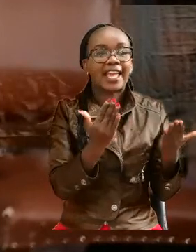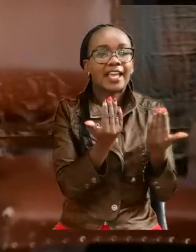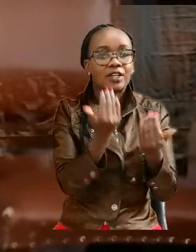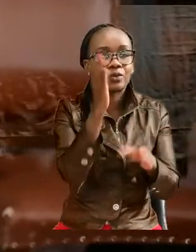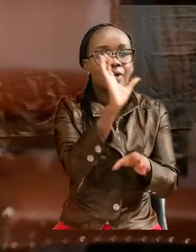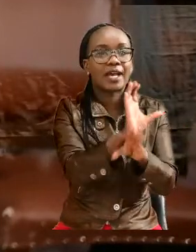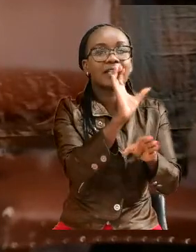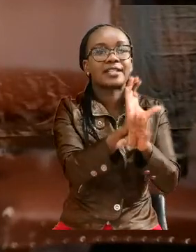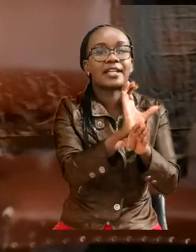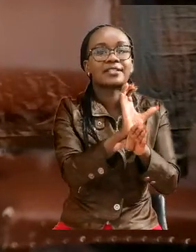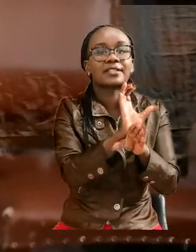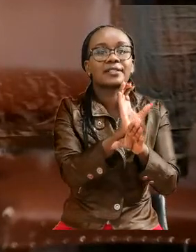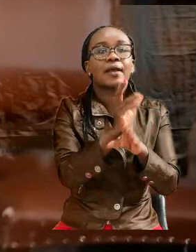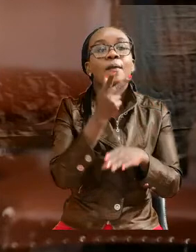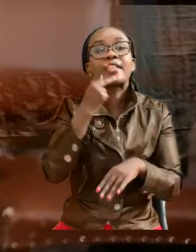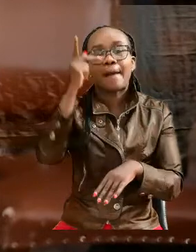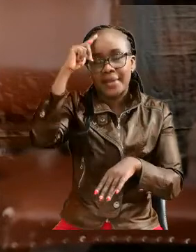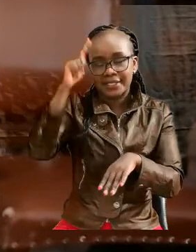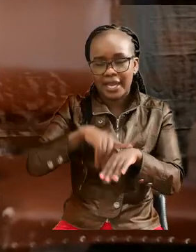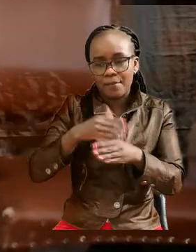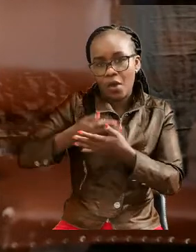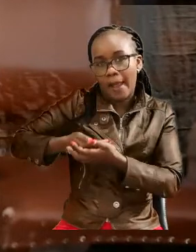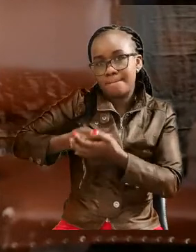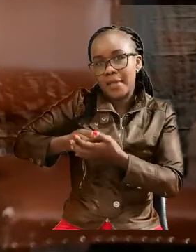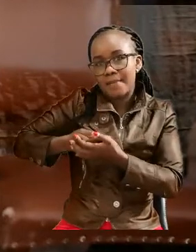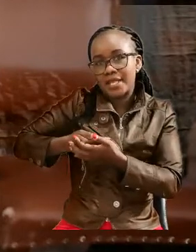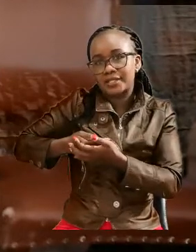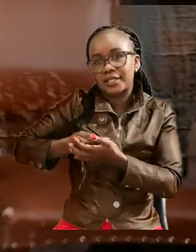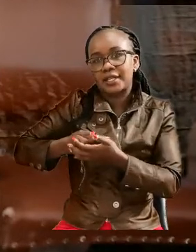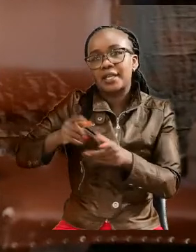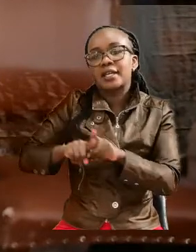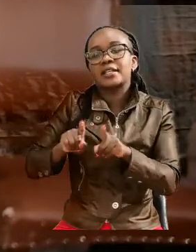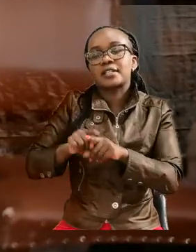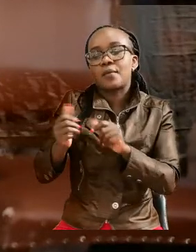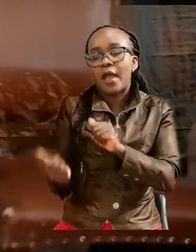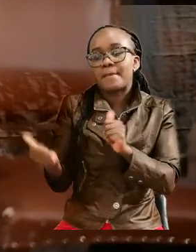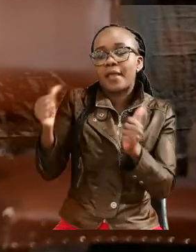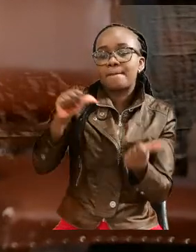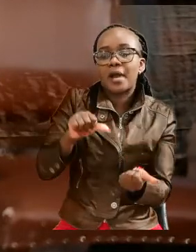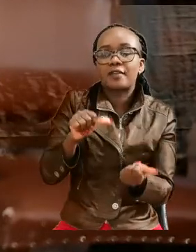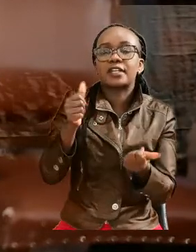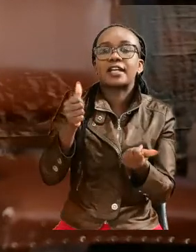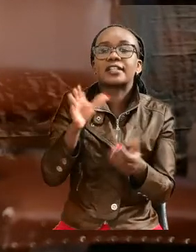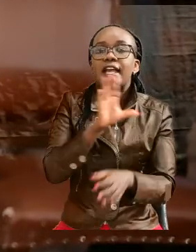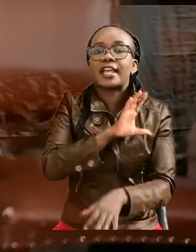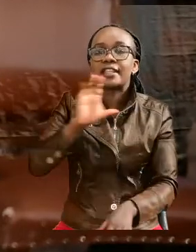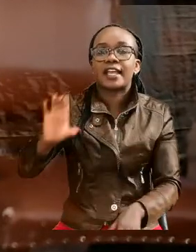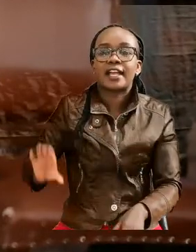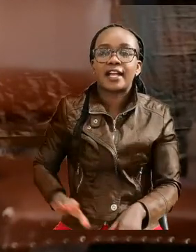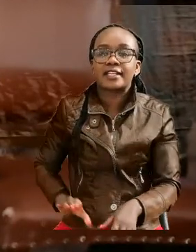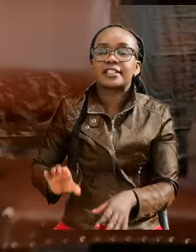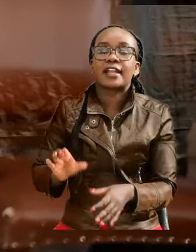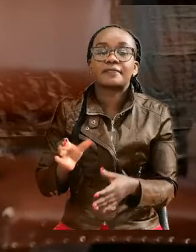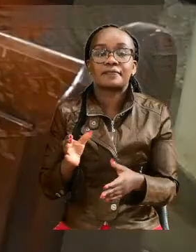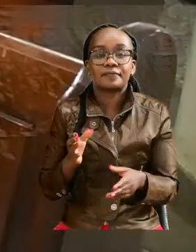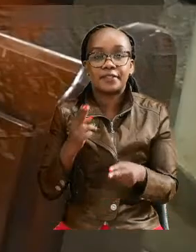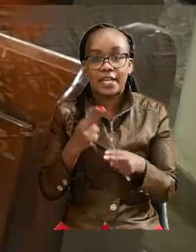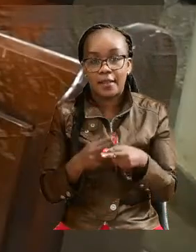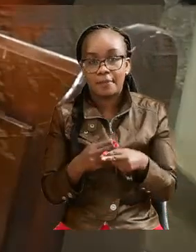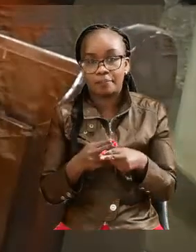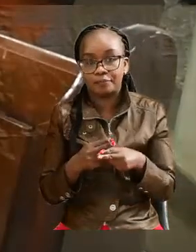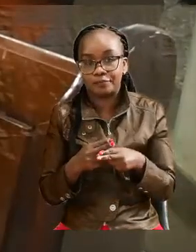our parents when we were children, and we were baptized into the Christian faith. Isn't that